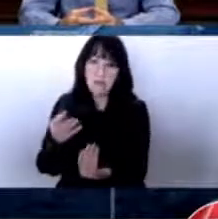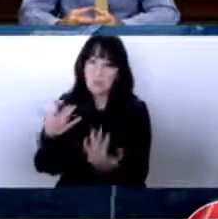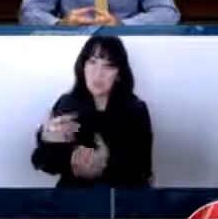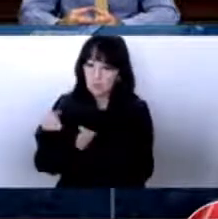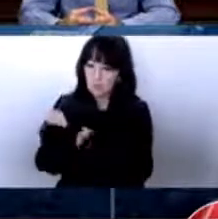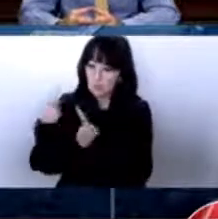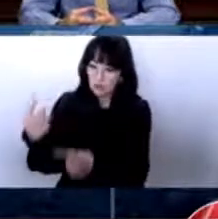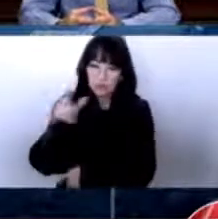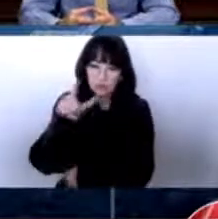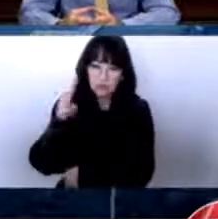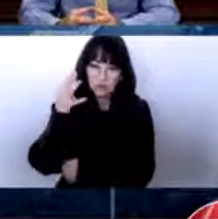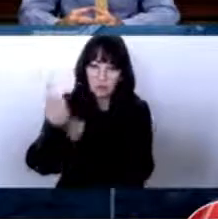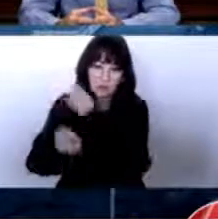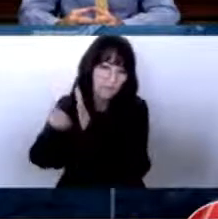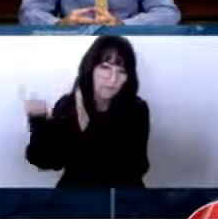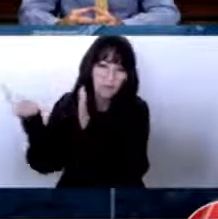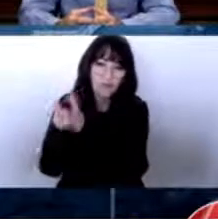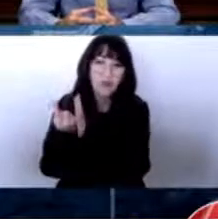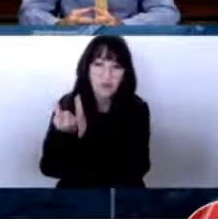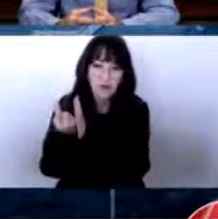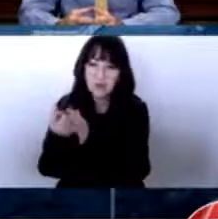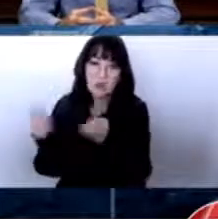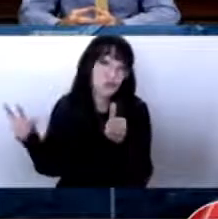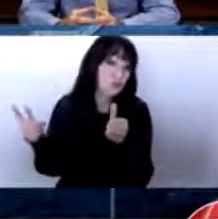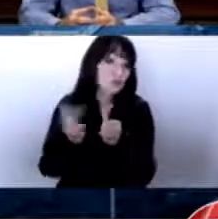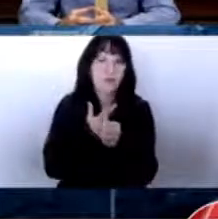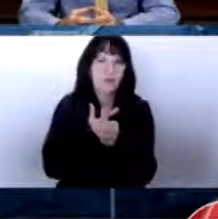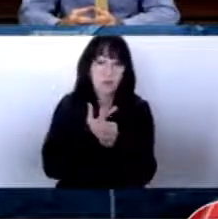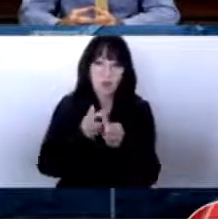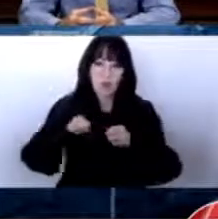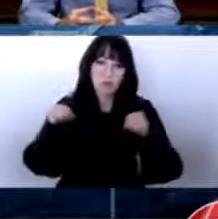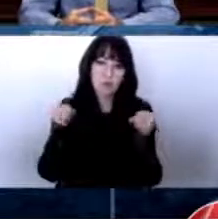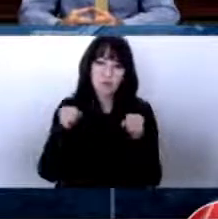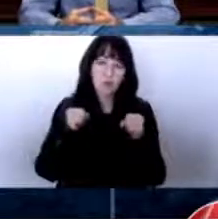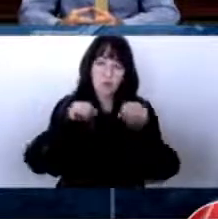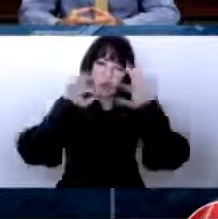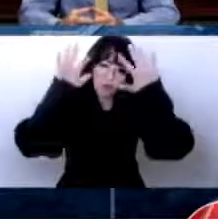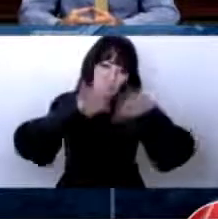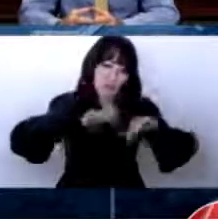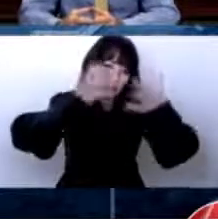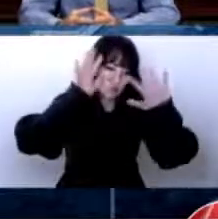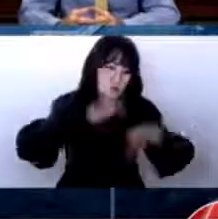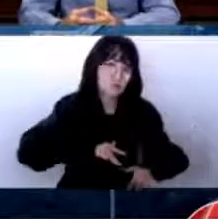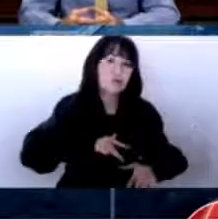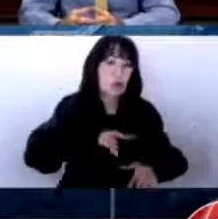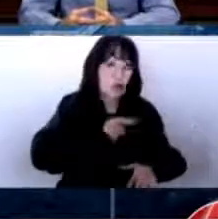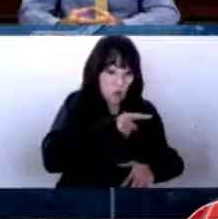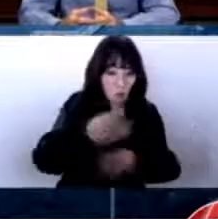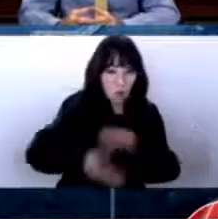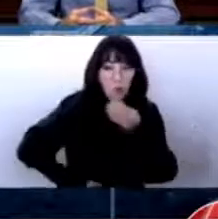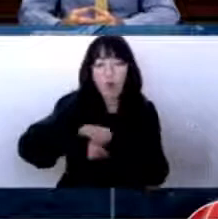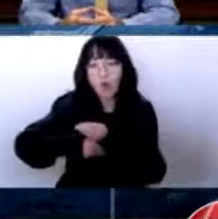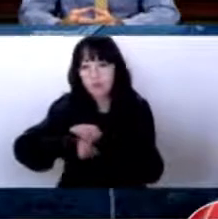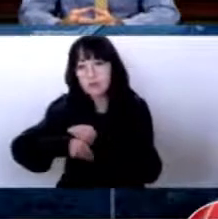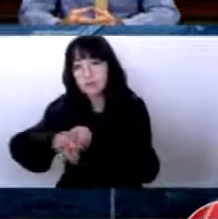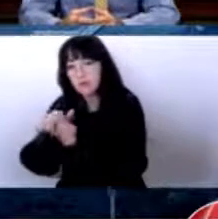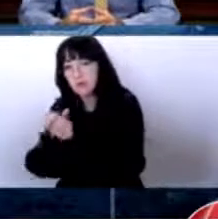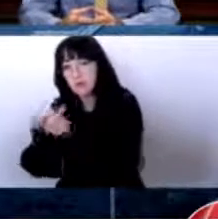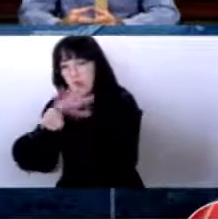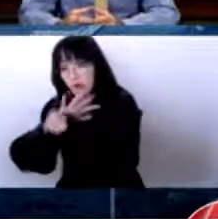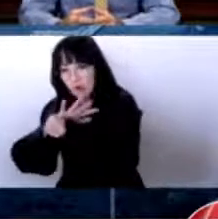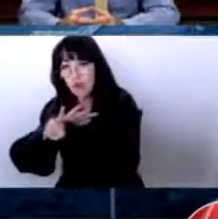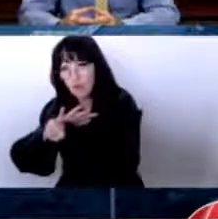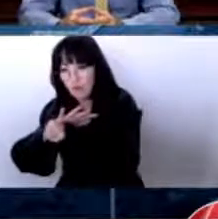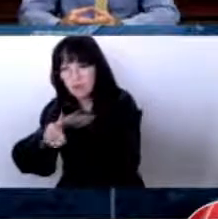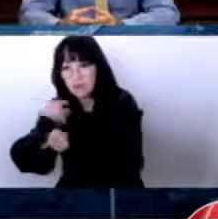or more, the first, I guess, winter storm in addition to COVID. We've got a couple of tough weeks ahead of us,